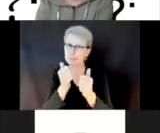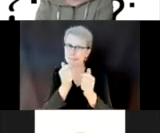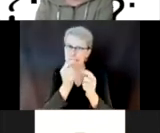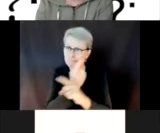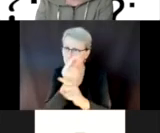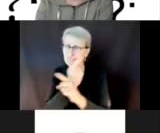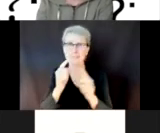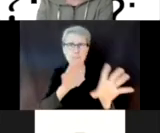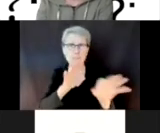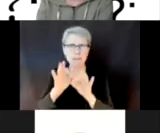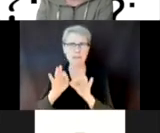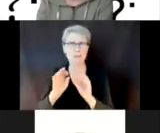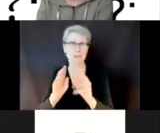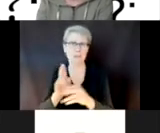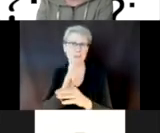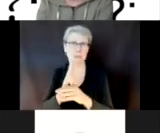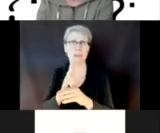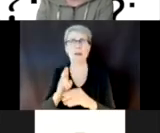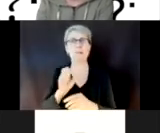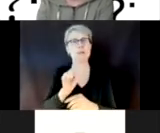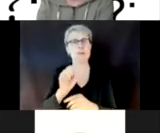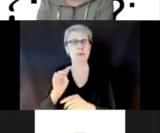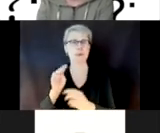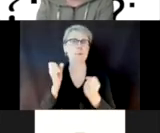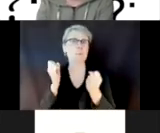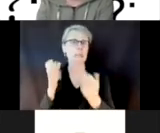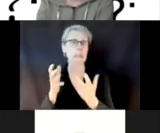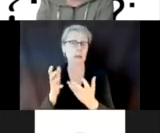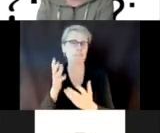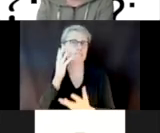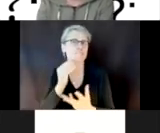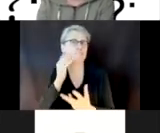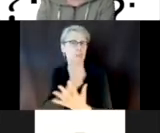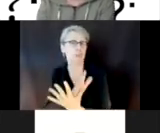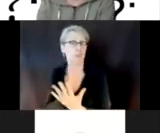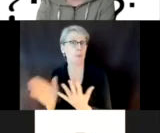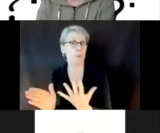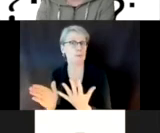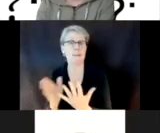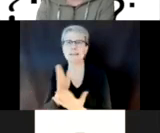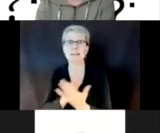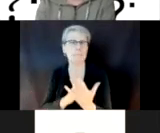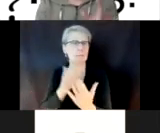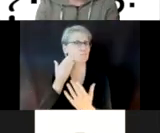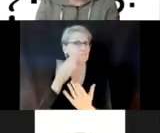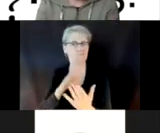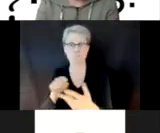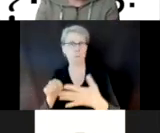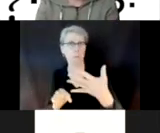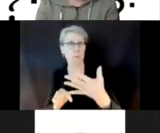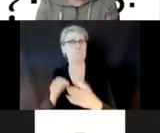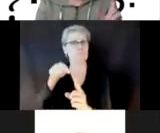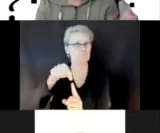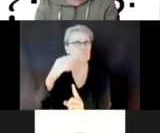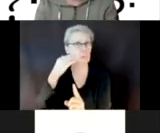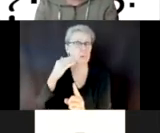media people can cover the gamut, but sometimes you need specialties. And if you pardon me, I'm